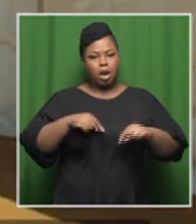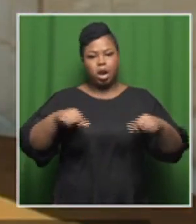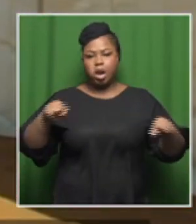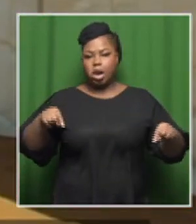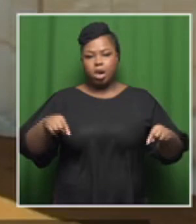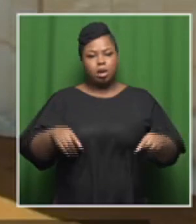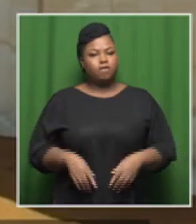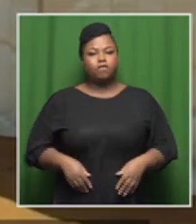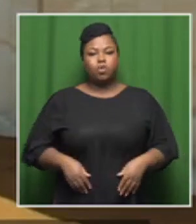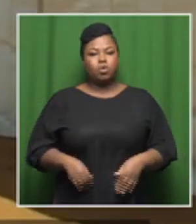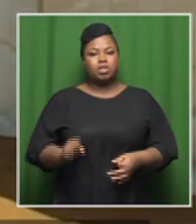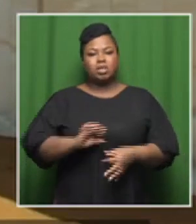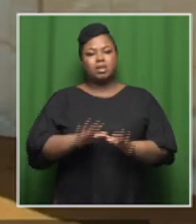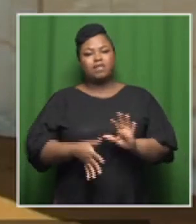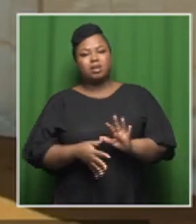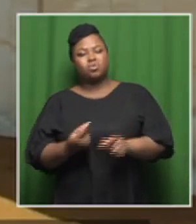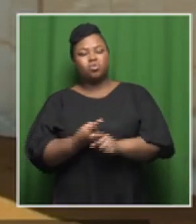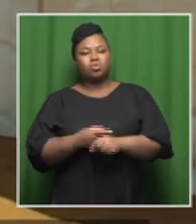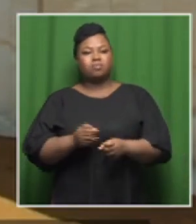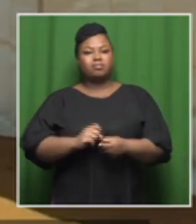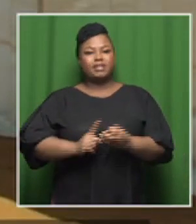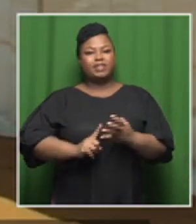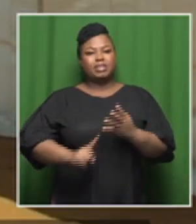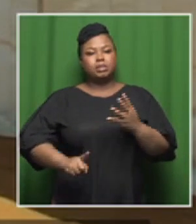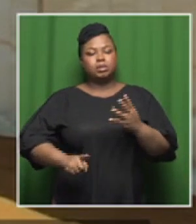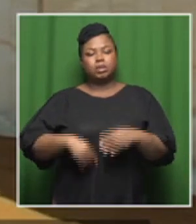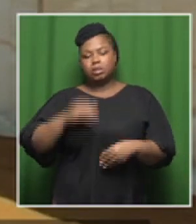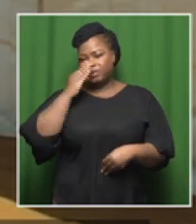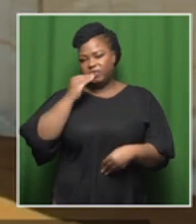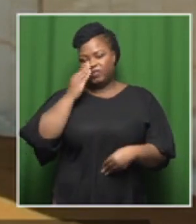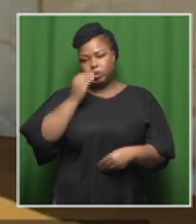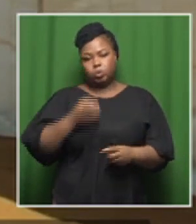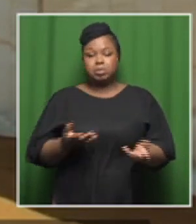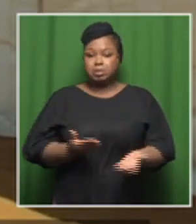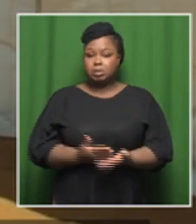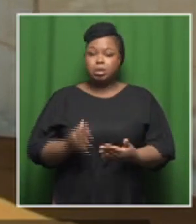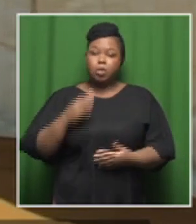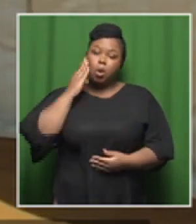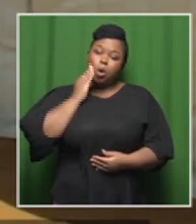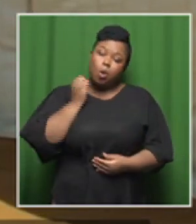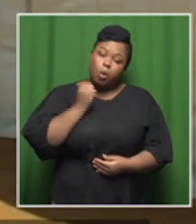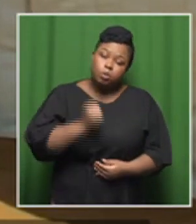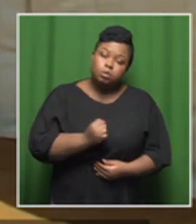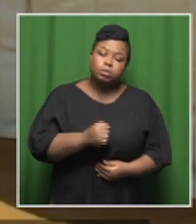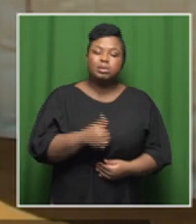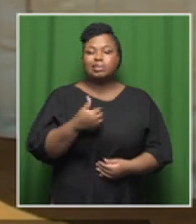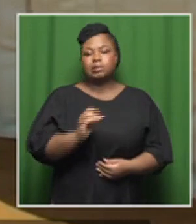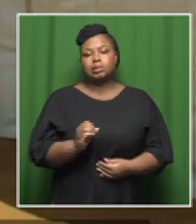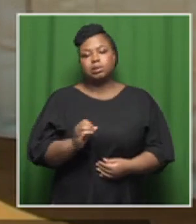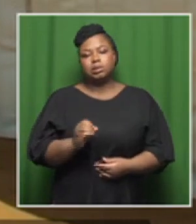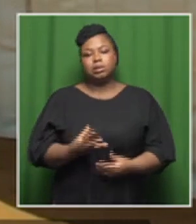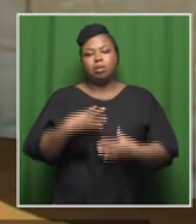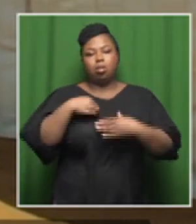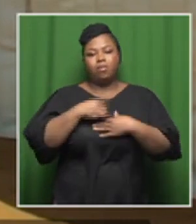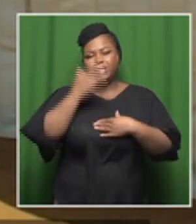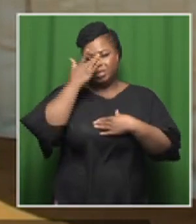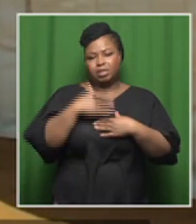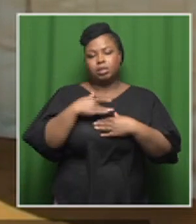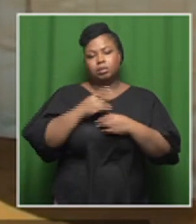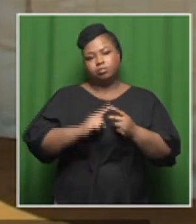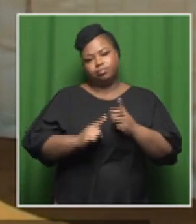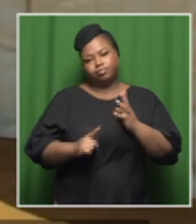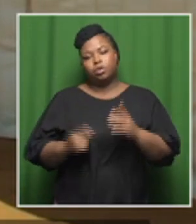of flu, influenza. So for people with advanced age over 60 with comorbidities, we do